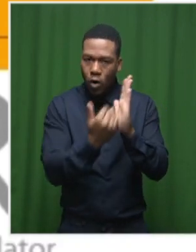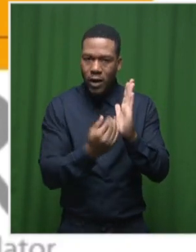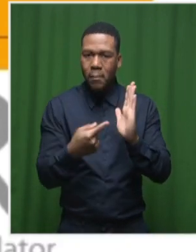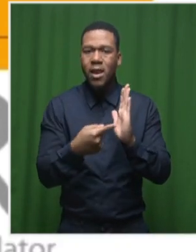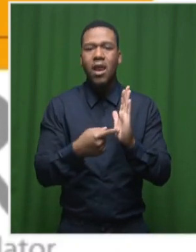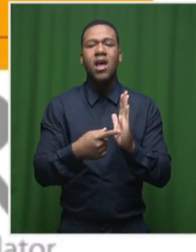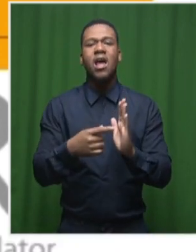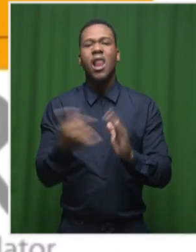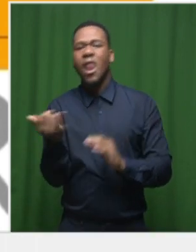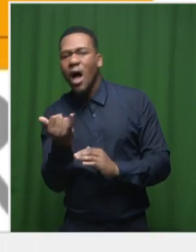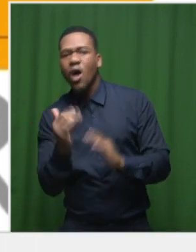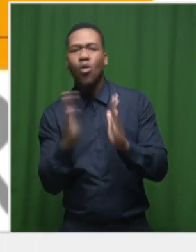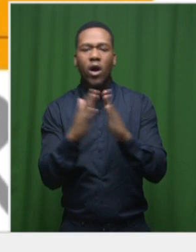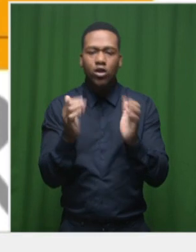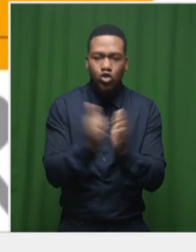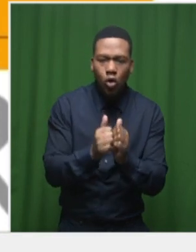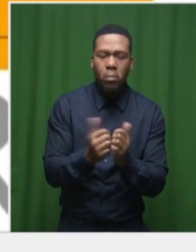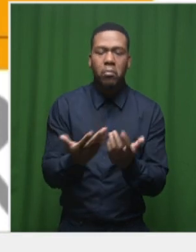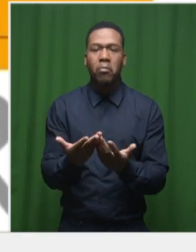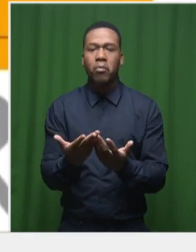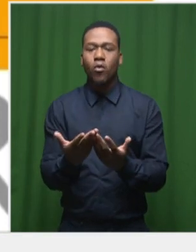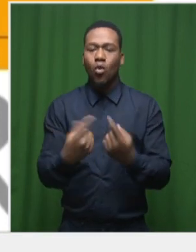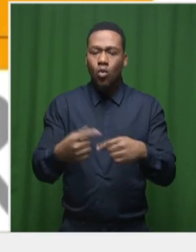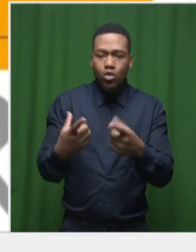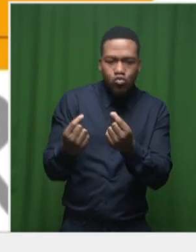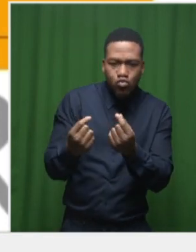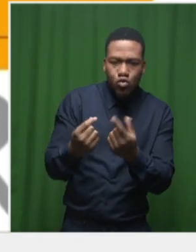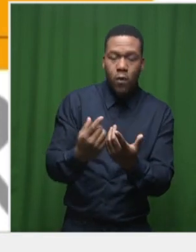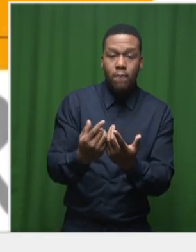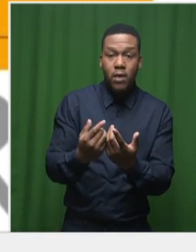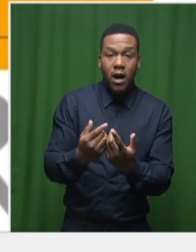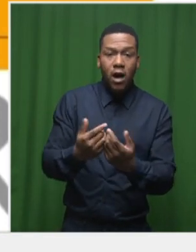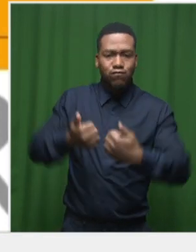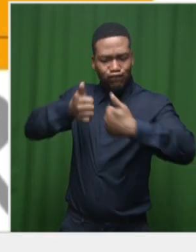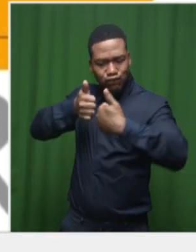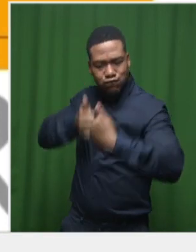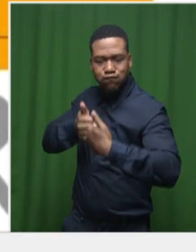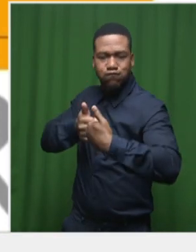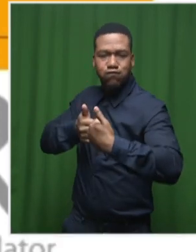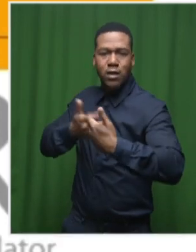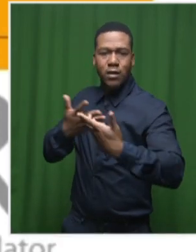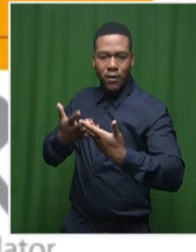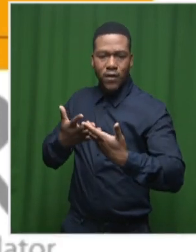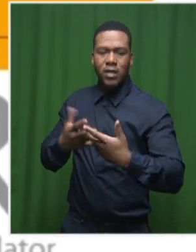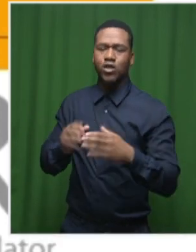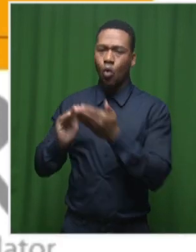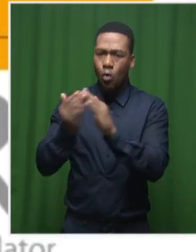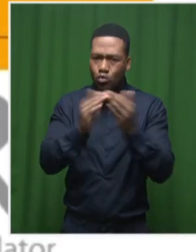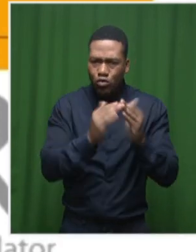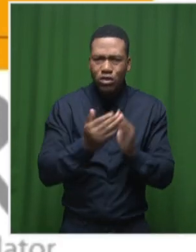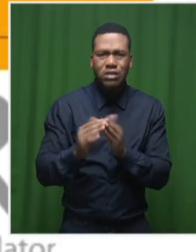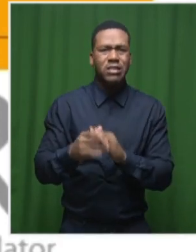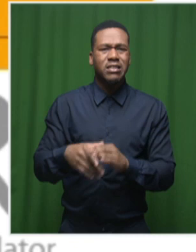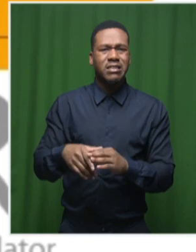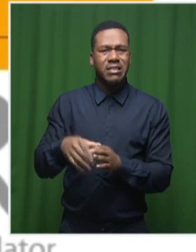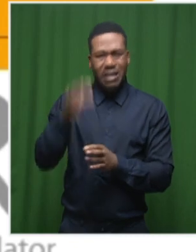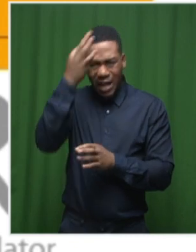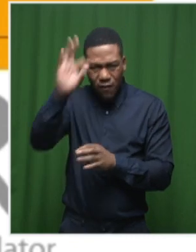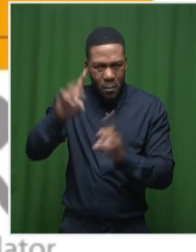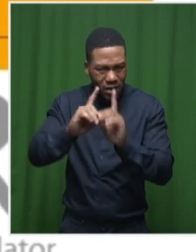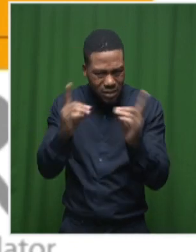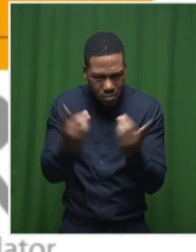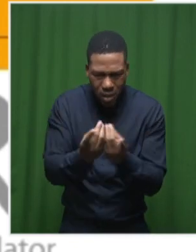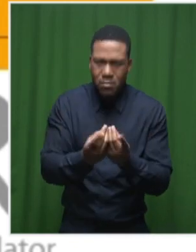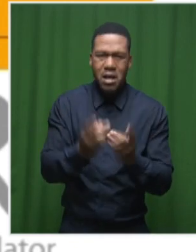workshops and exhibitions. We conduct both face-to-face workshops in communities, in government departments, in private